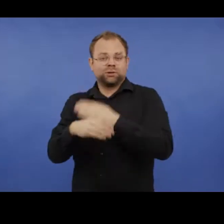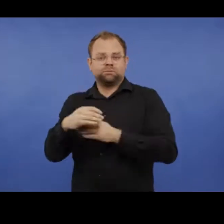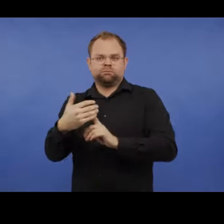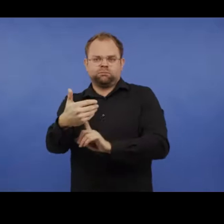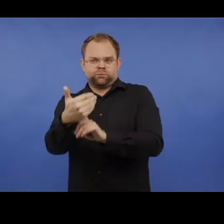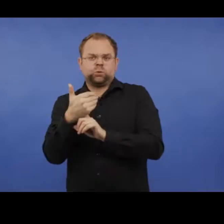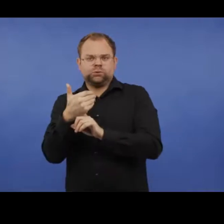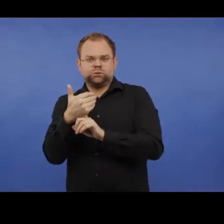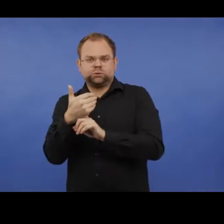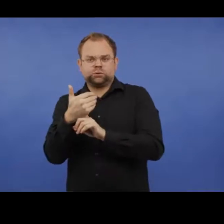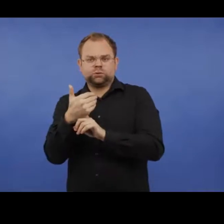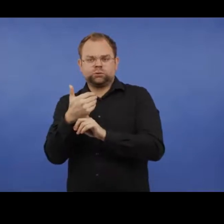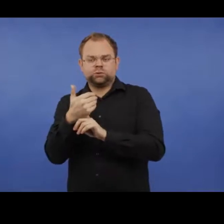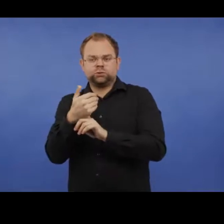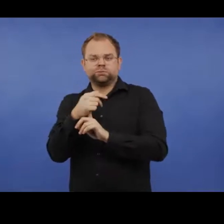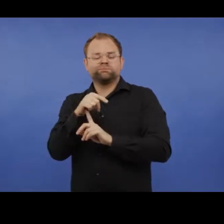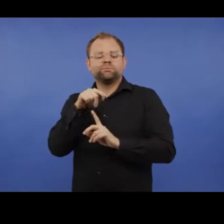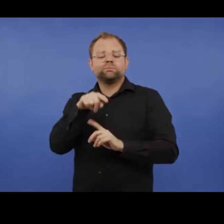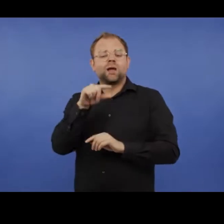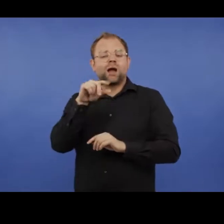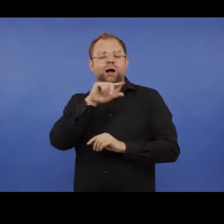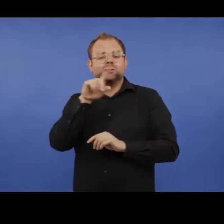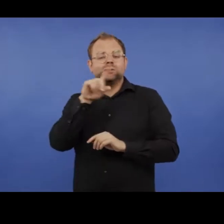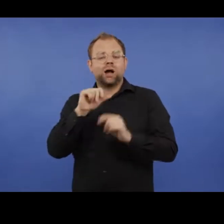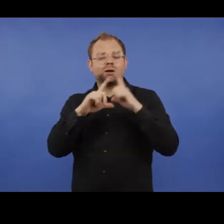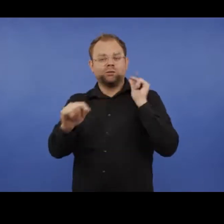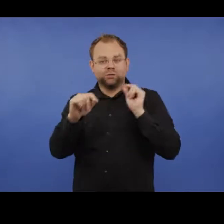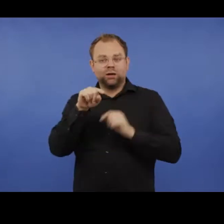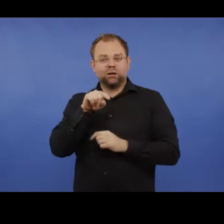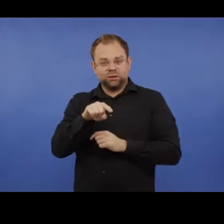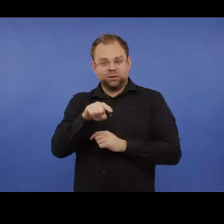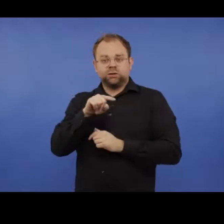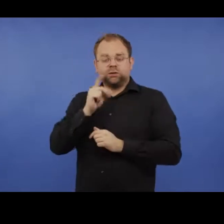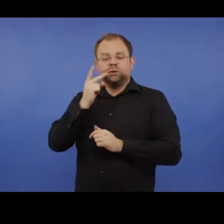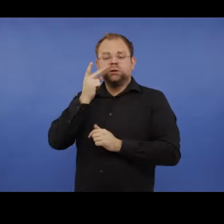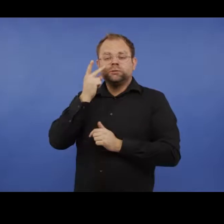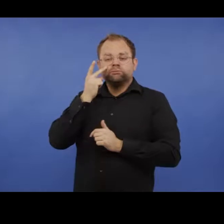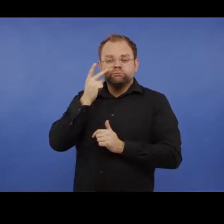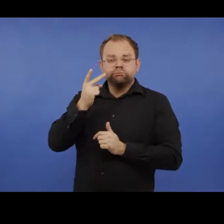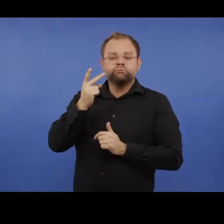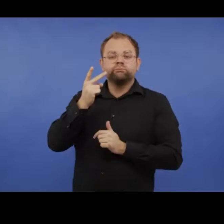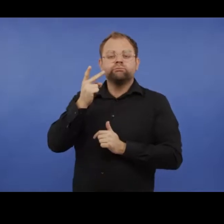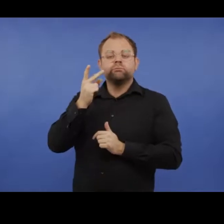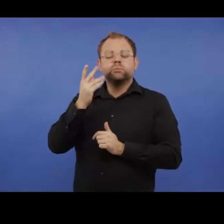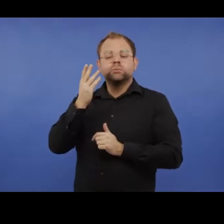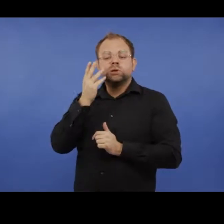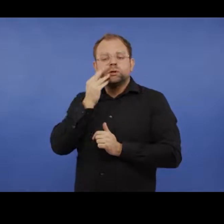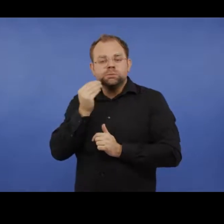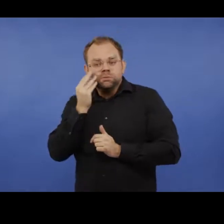last aggression, the use of warning missiles or